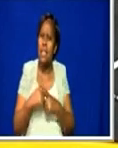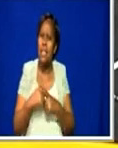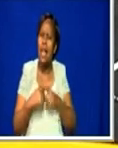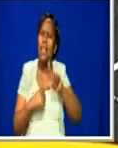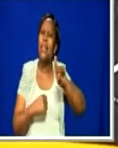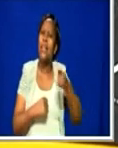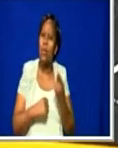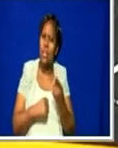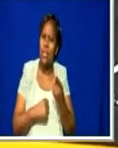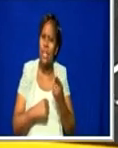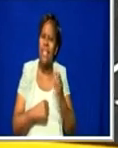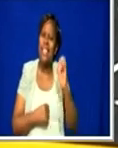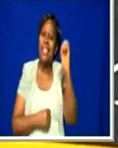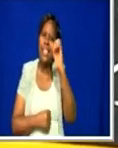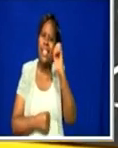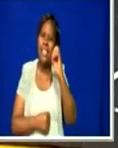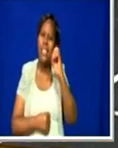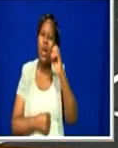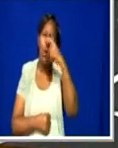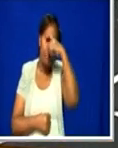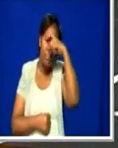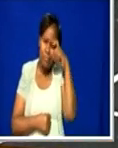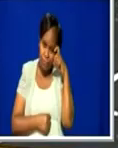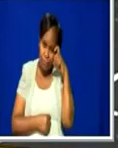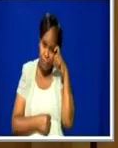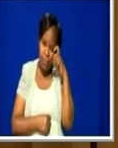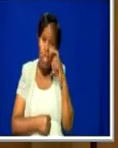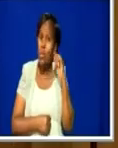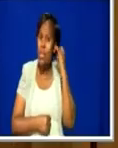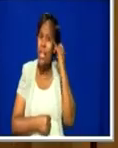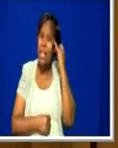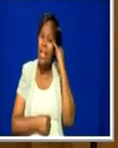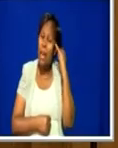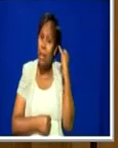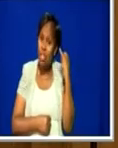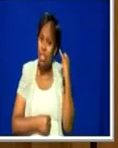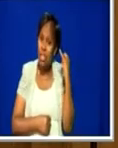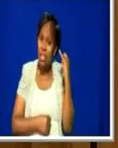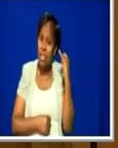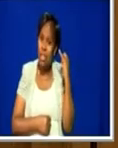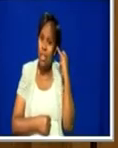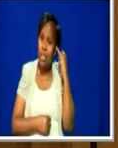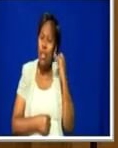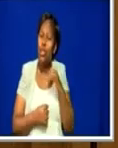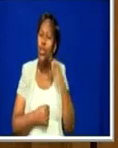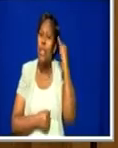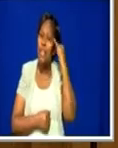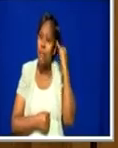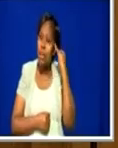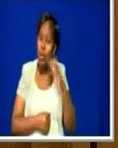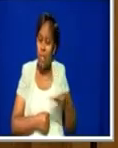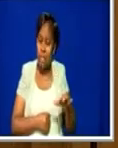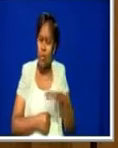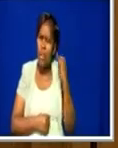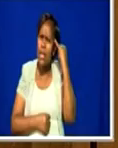6,000 degrees centigrade on the surface. On the So you can surface. imagine the kind 6,000? degrees centigrade on the surface. So you